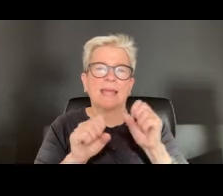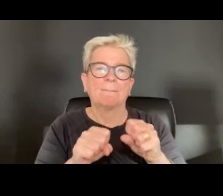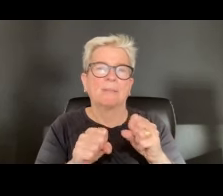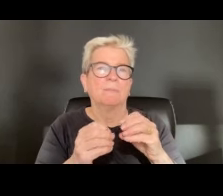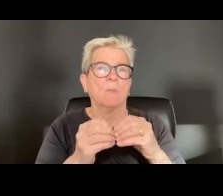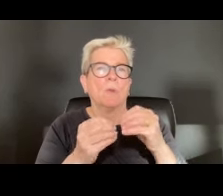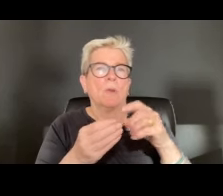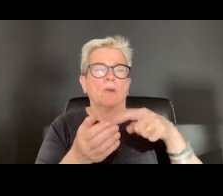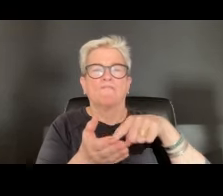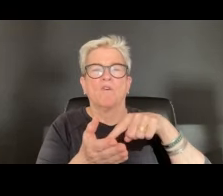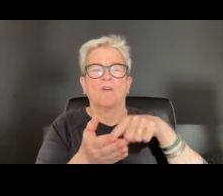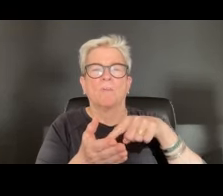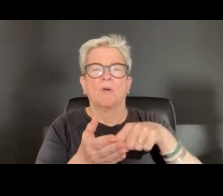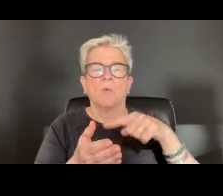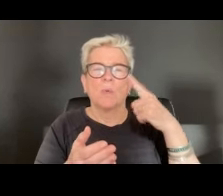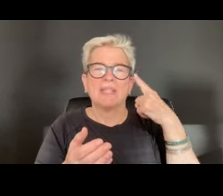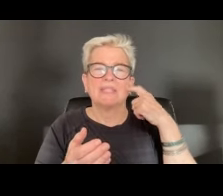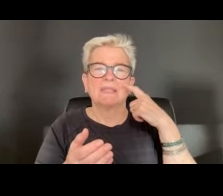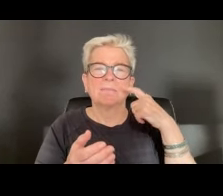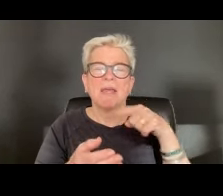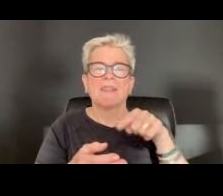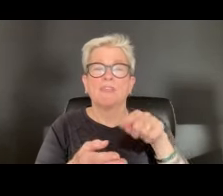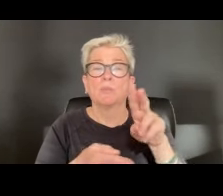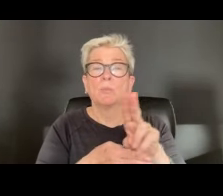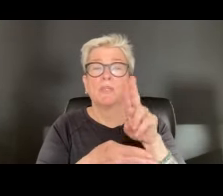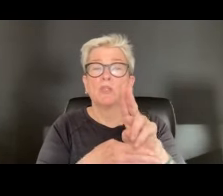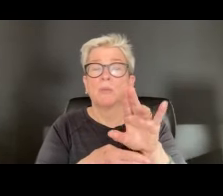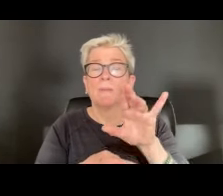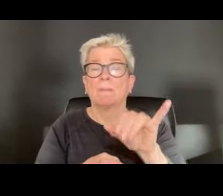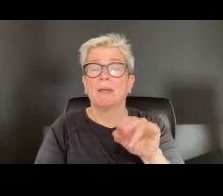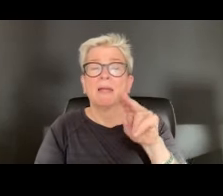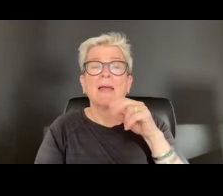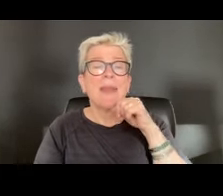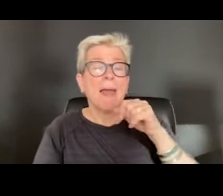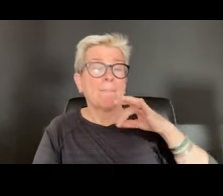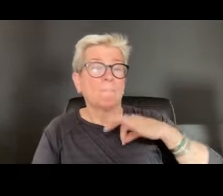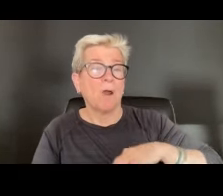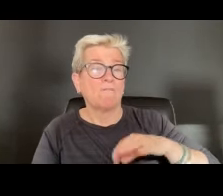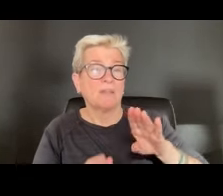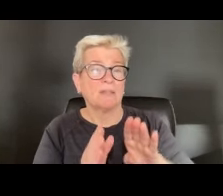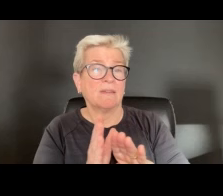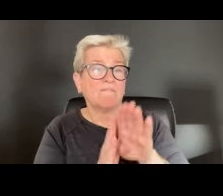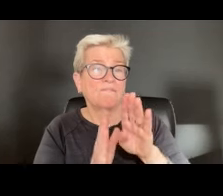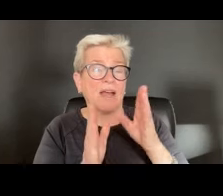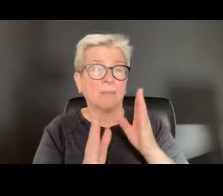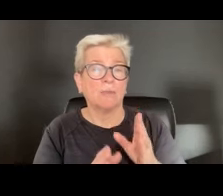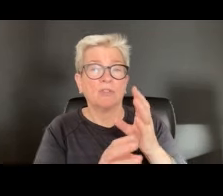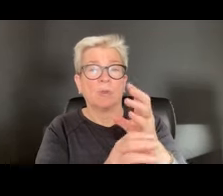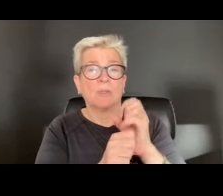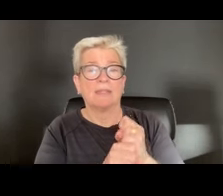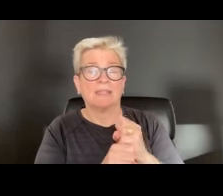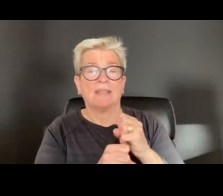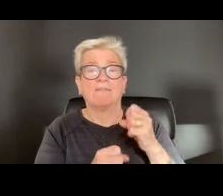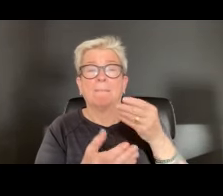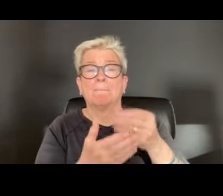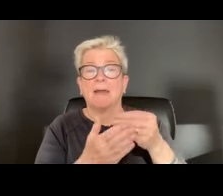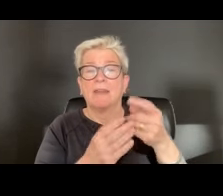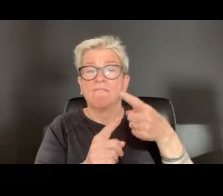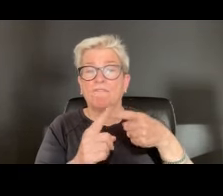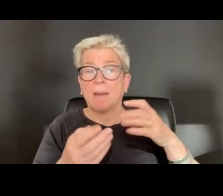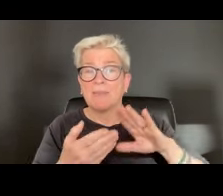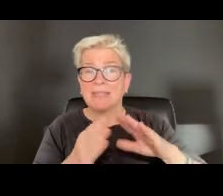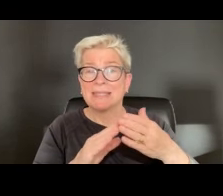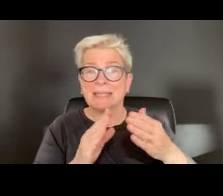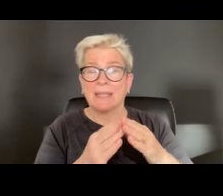We expect this would be used pretty much exclusively by nonprofit developers that are receiving city subsidy or by this new